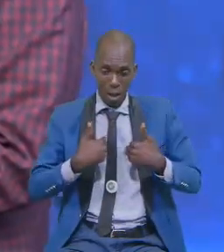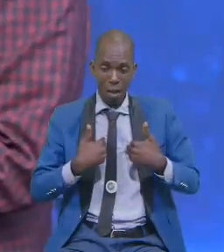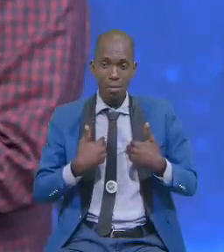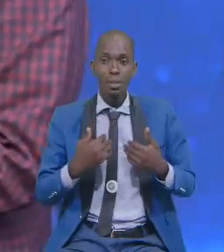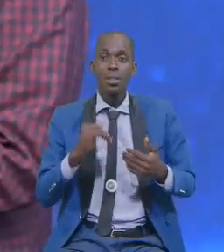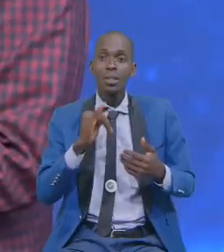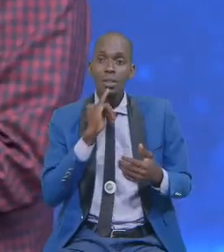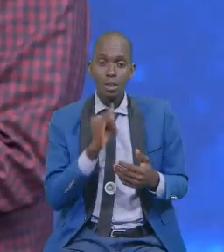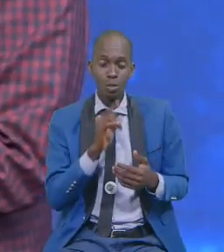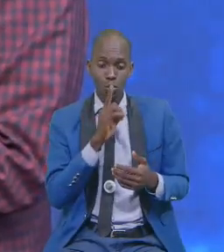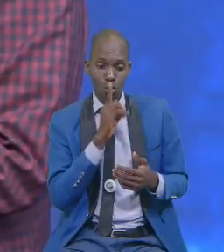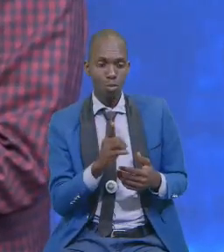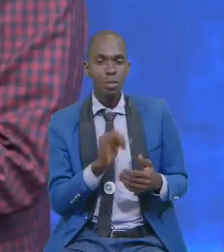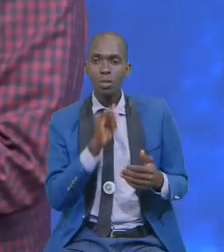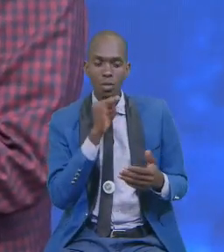not there.